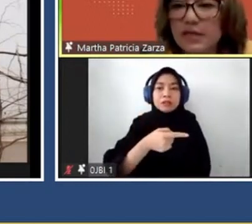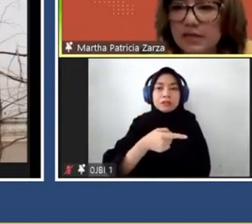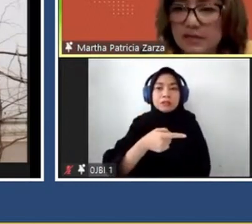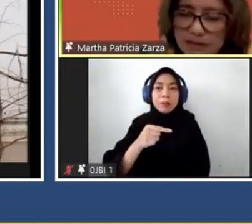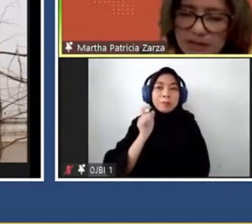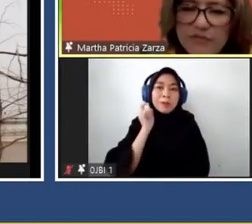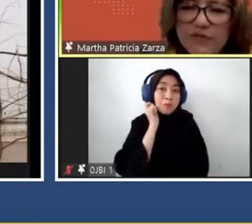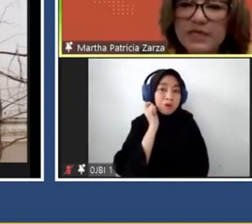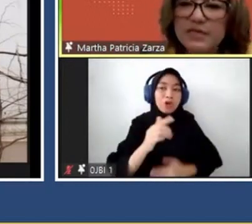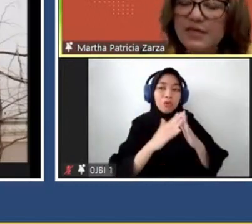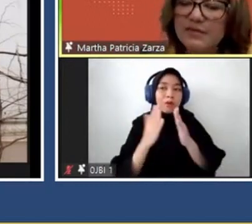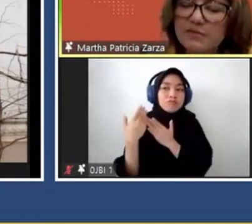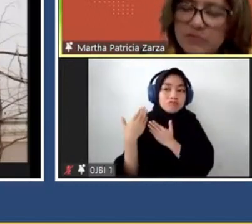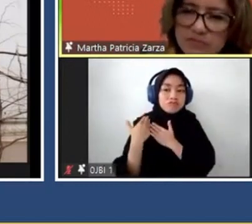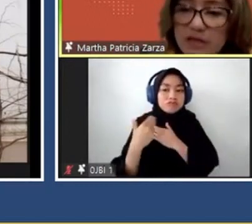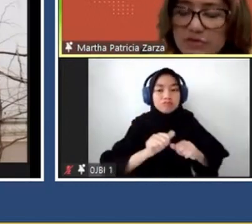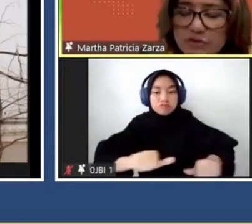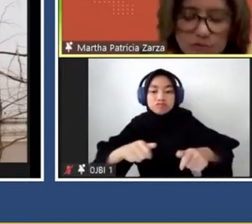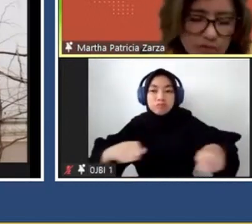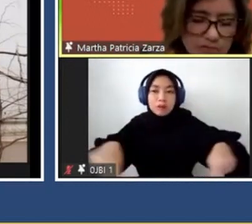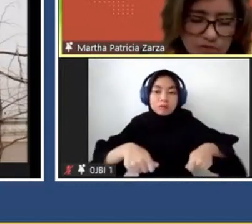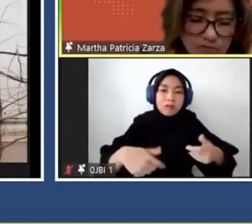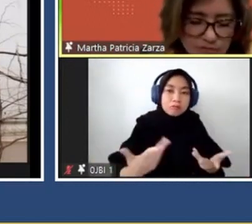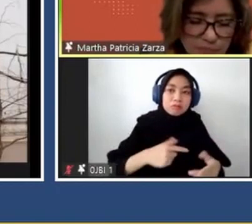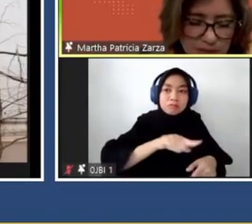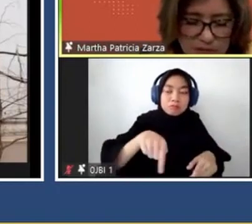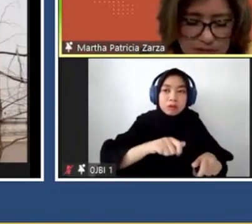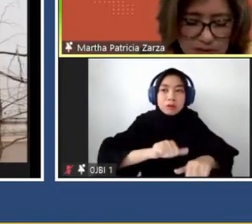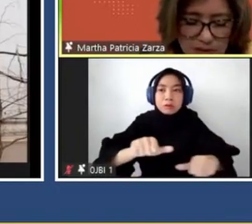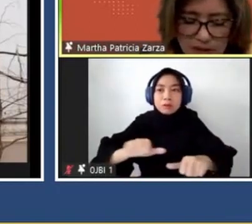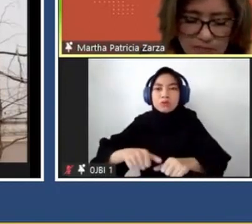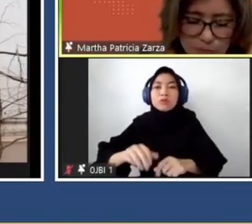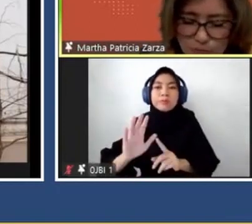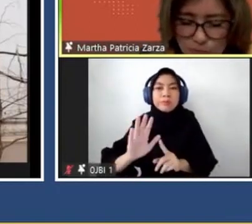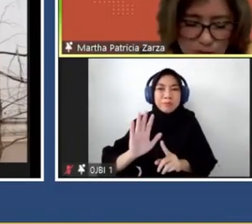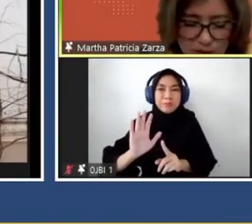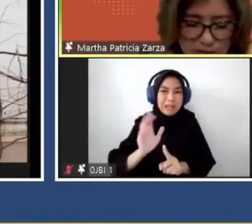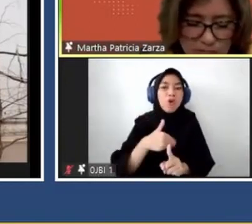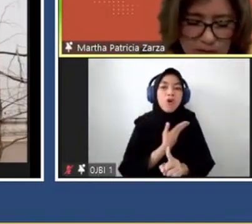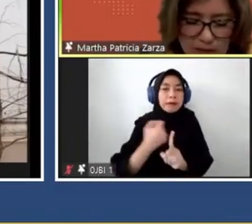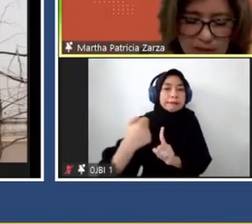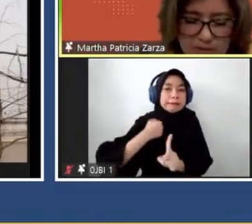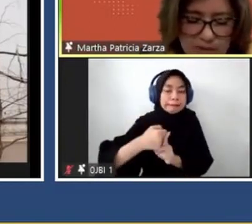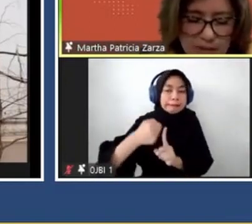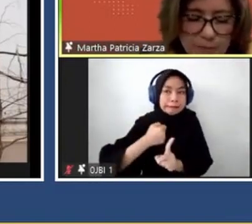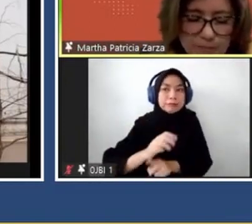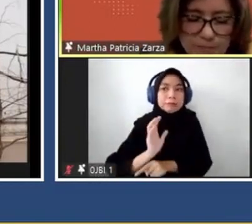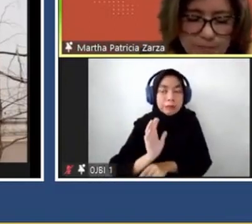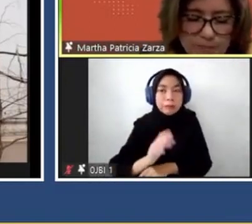house and taking care of the kids, and they also suffer from violence. Food, cooking